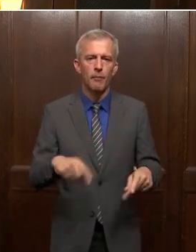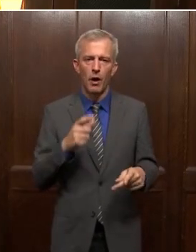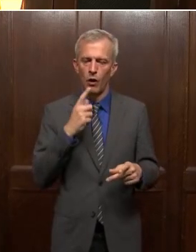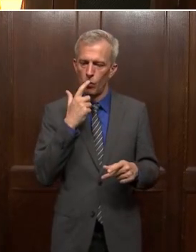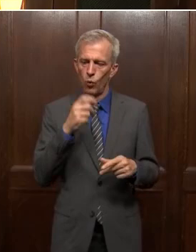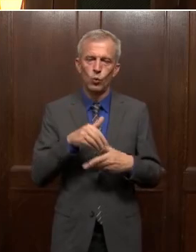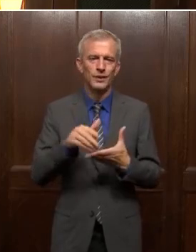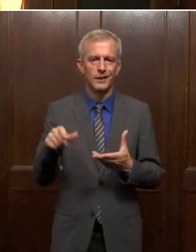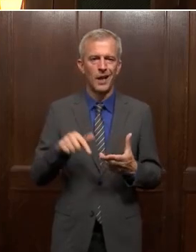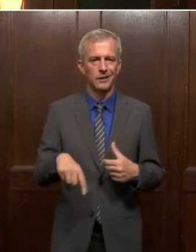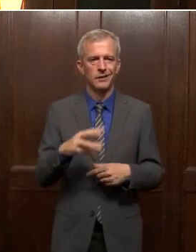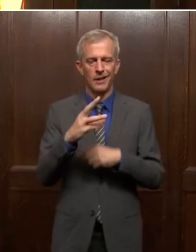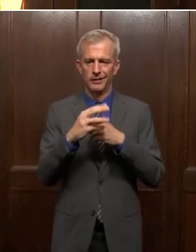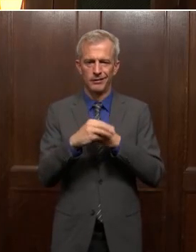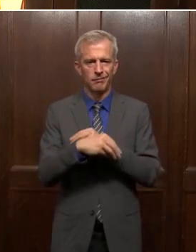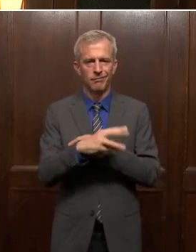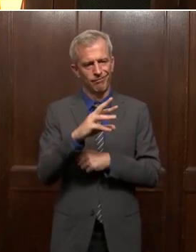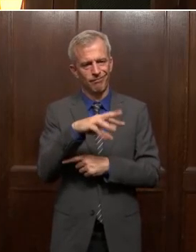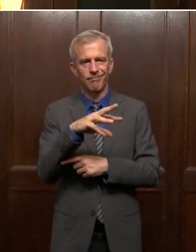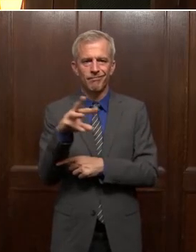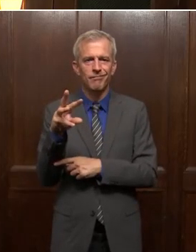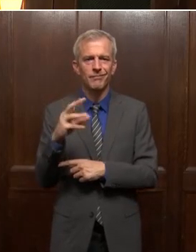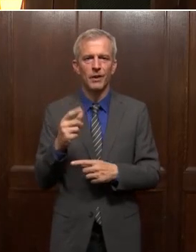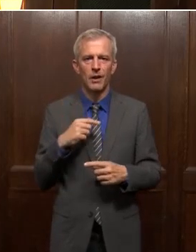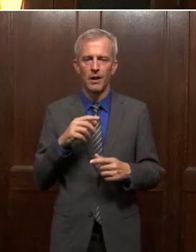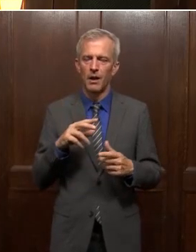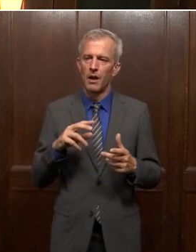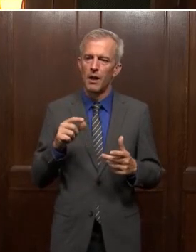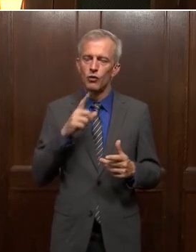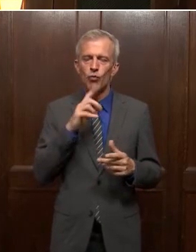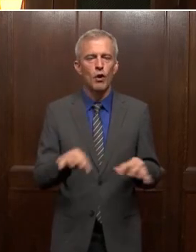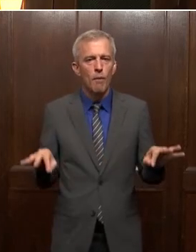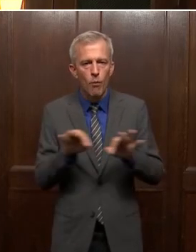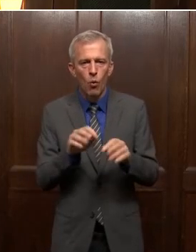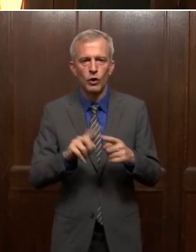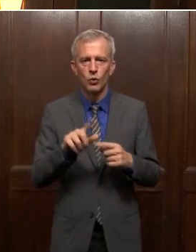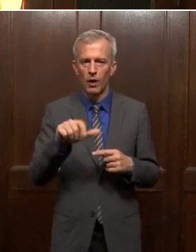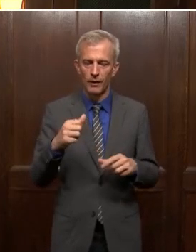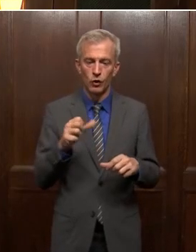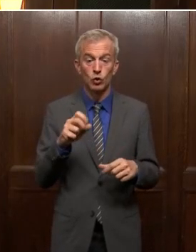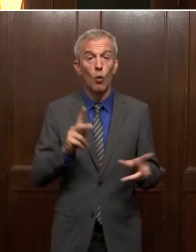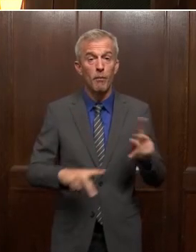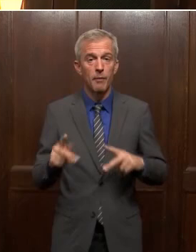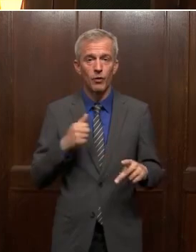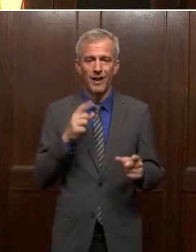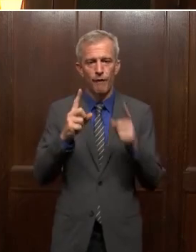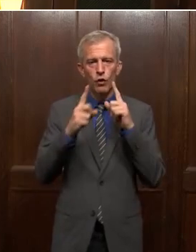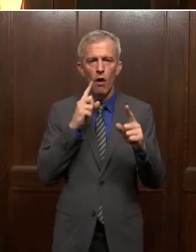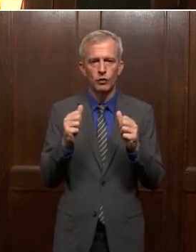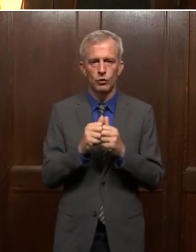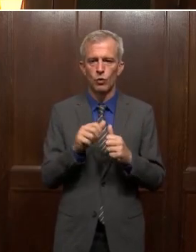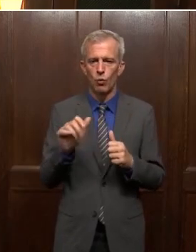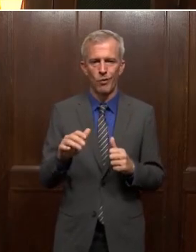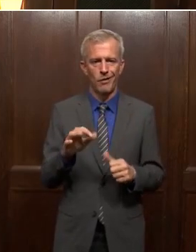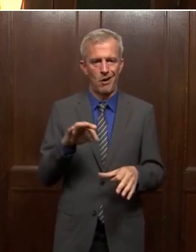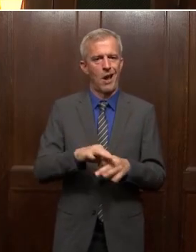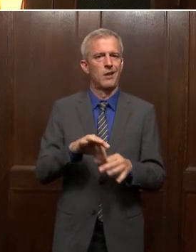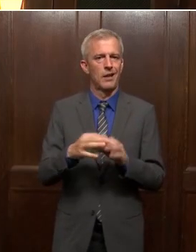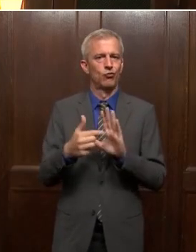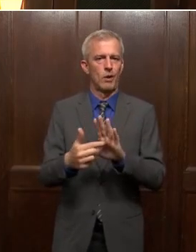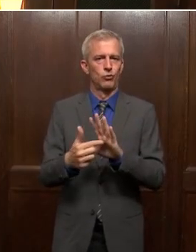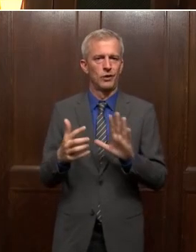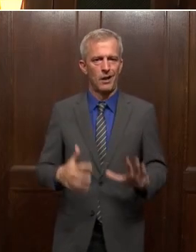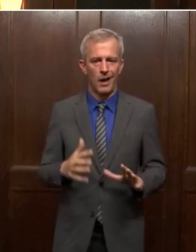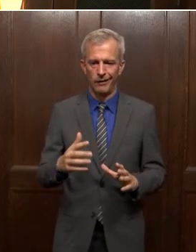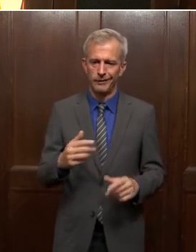the world to Los Angeles so that we can have this conversation between the people and their elected representatives. In terms of council discretionary